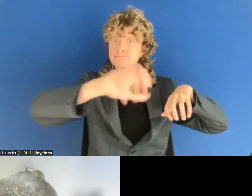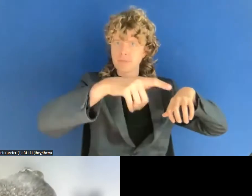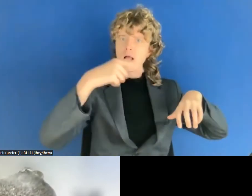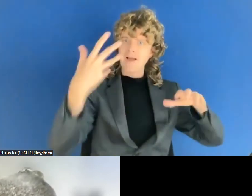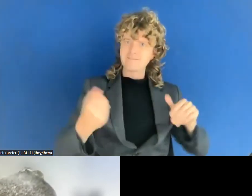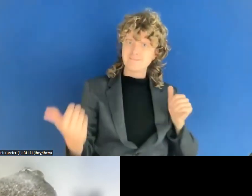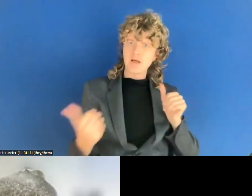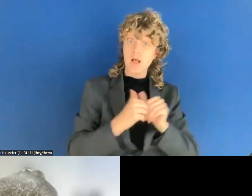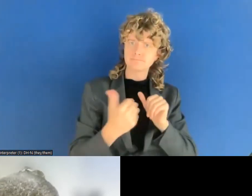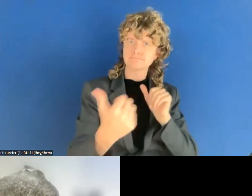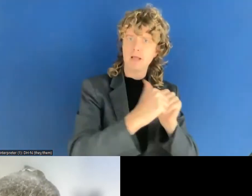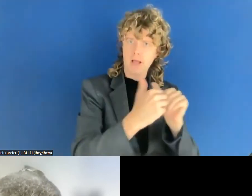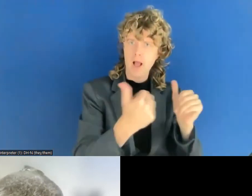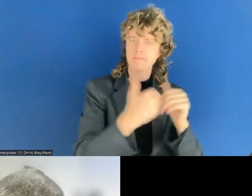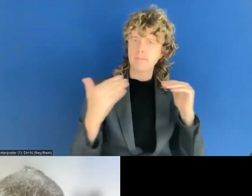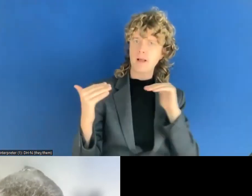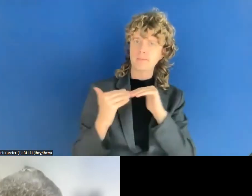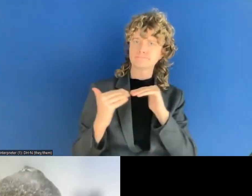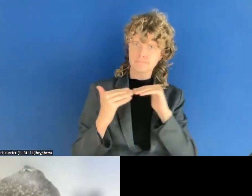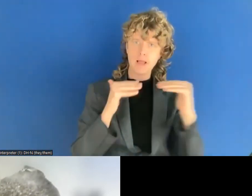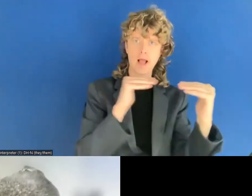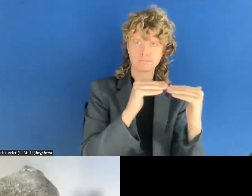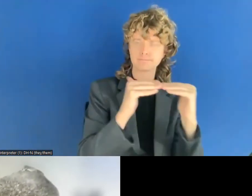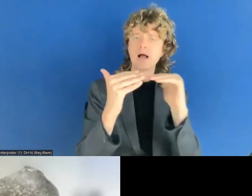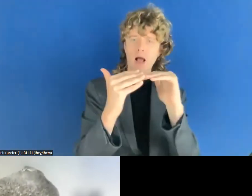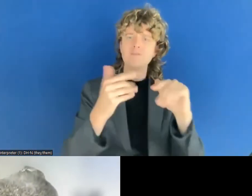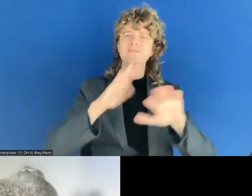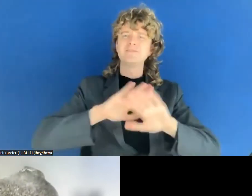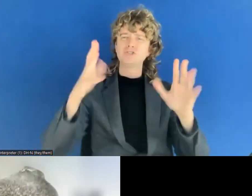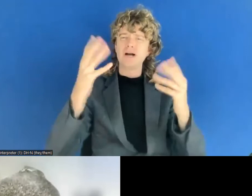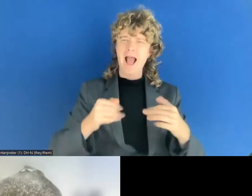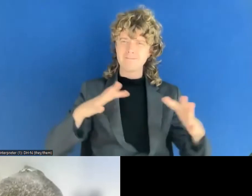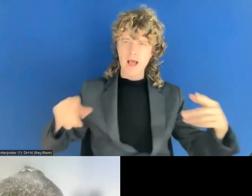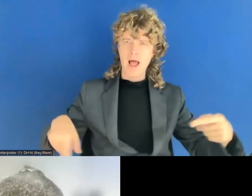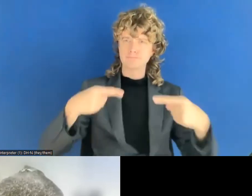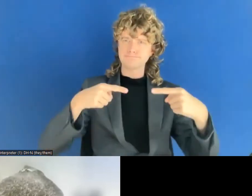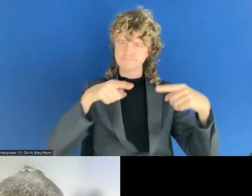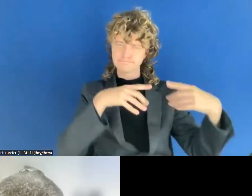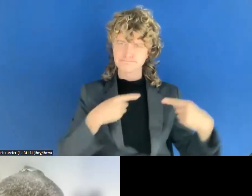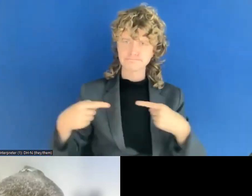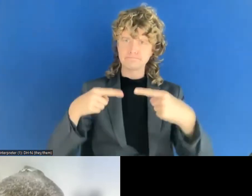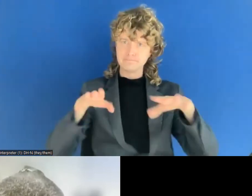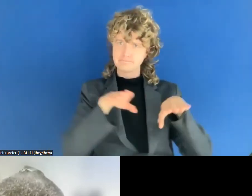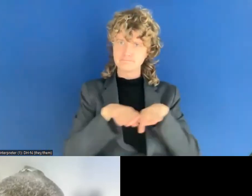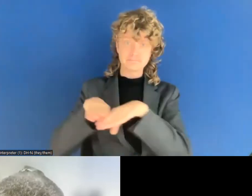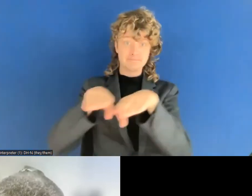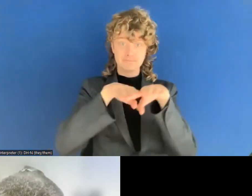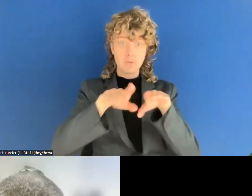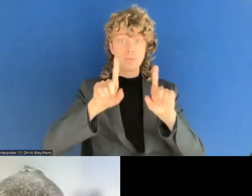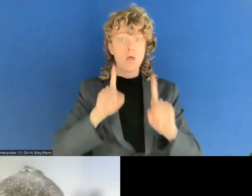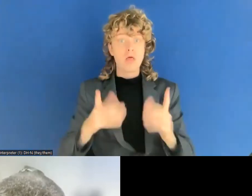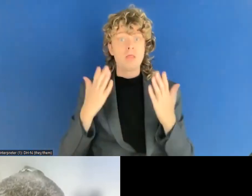achieved, and I hope even guaranteed. On the other hand, I know that, for example,